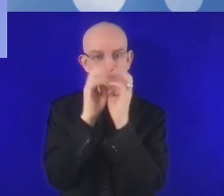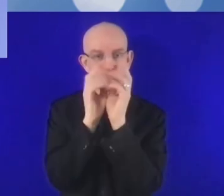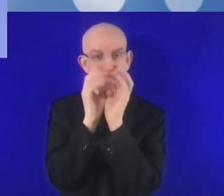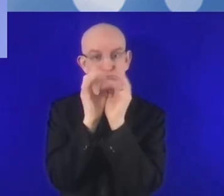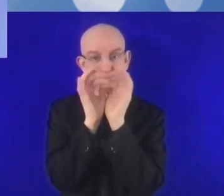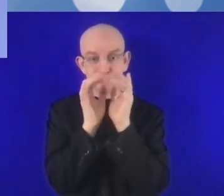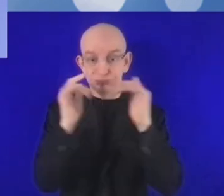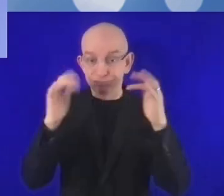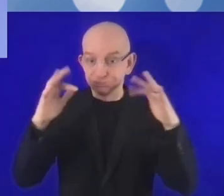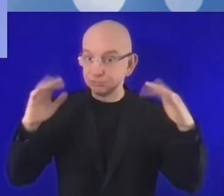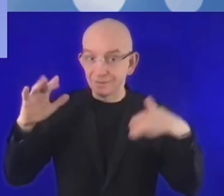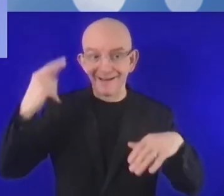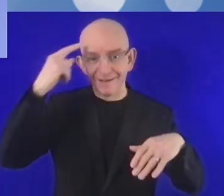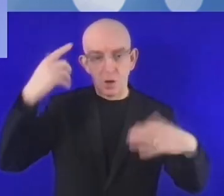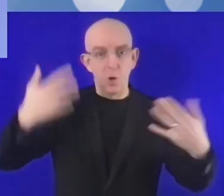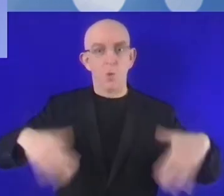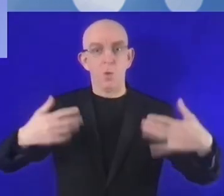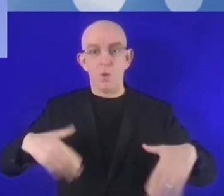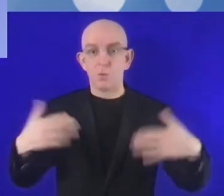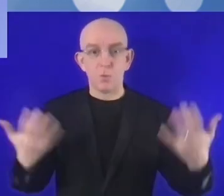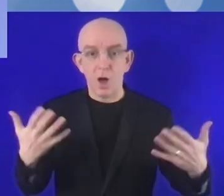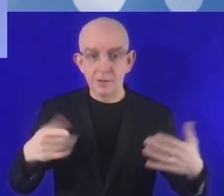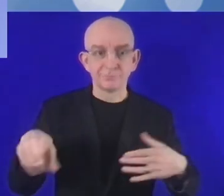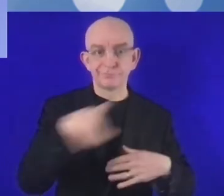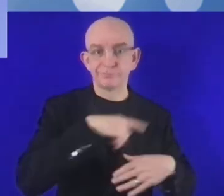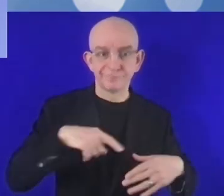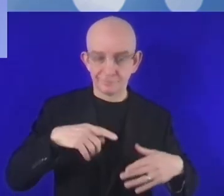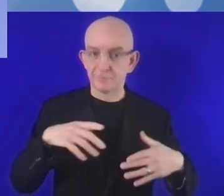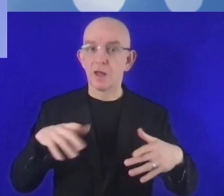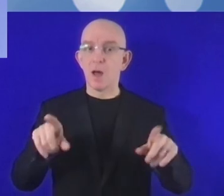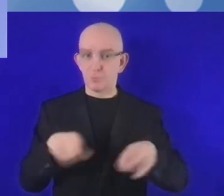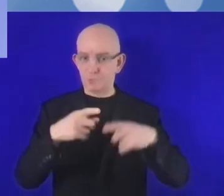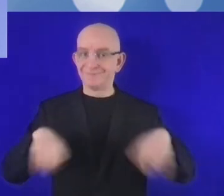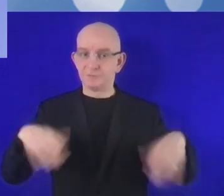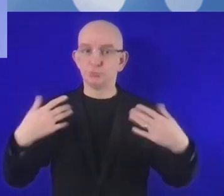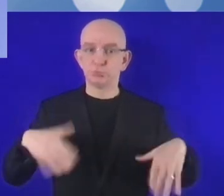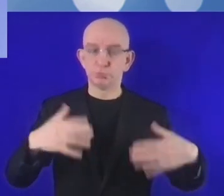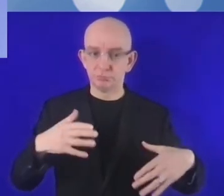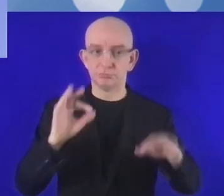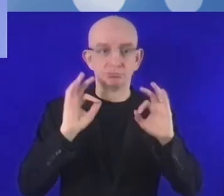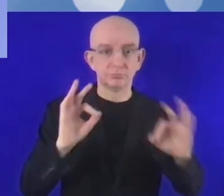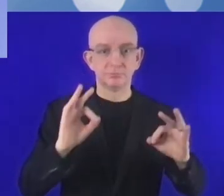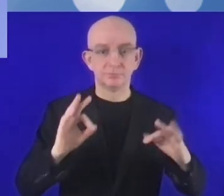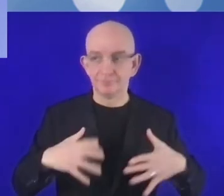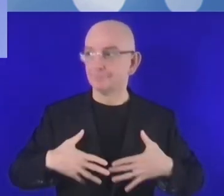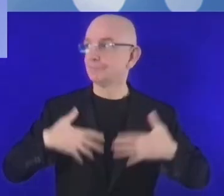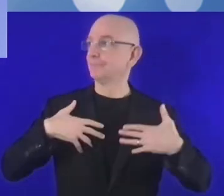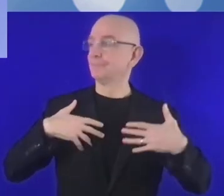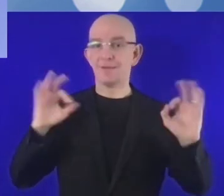within us. I'll come to this in a bit, but quality in music means it gives our body more information,